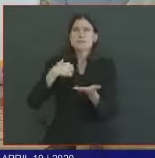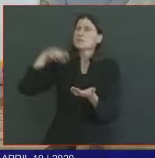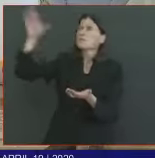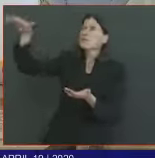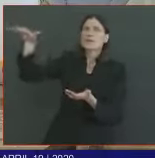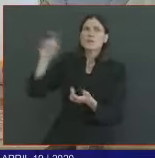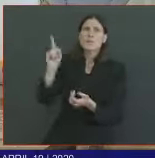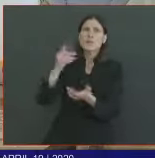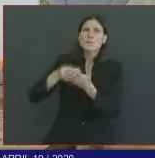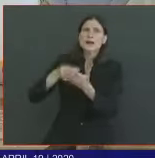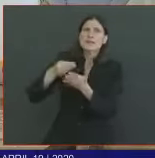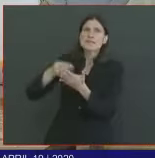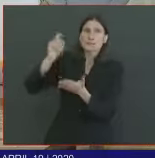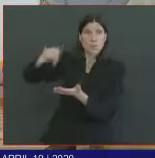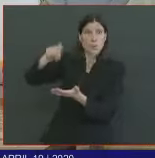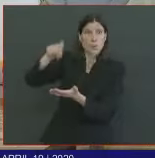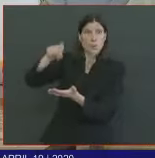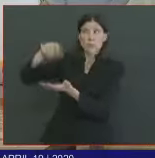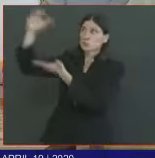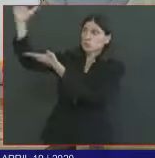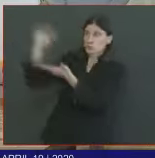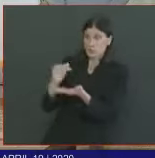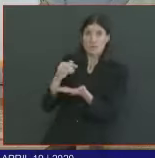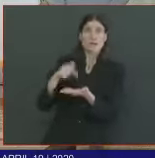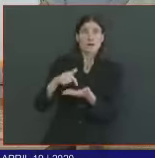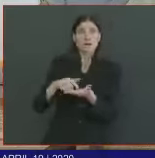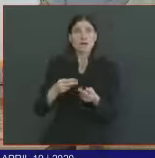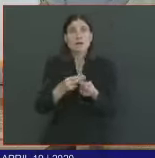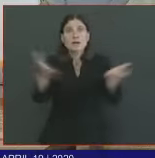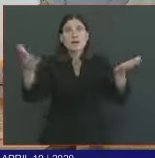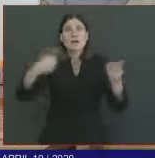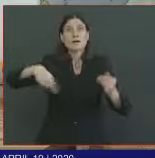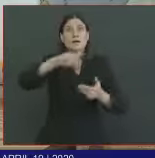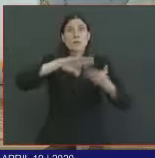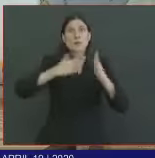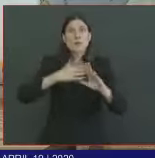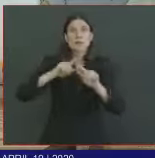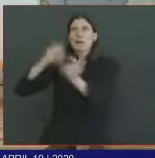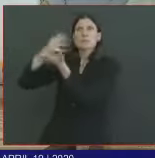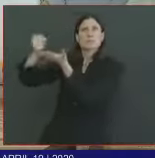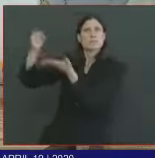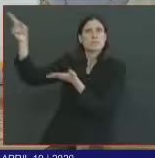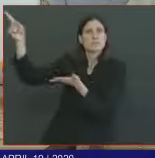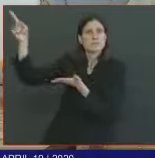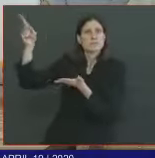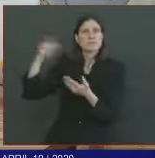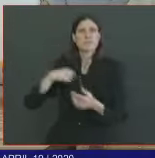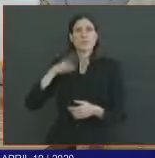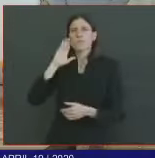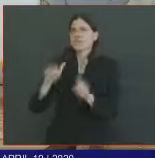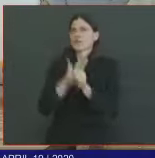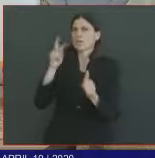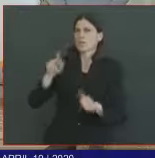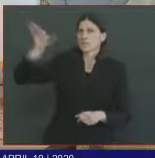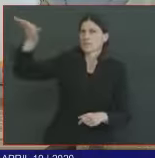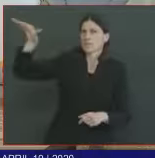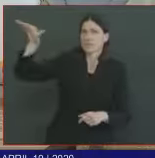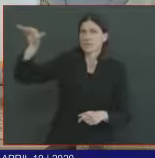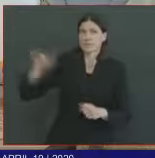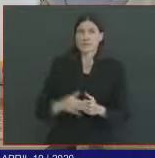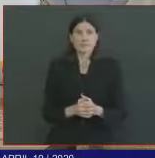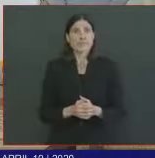one priority. Secondly, we're in touch with banks on a regular basis to find out who's doing what, pushing them where we